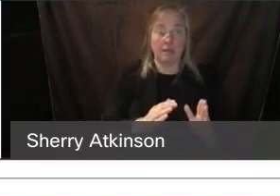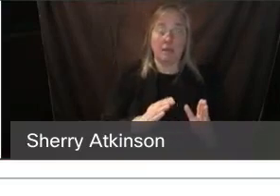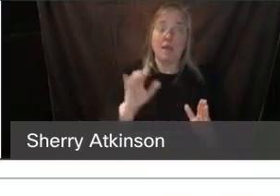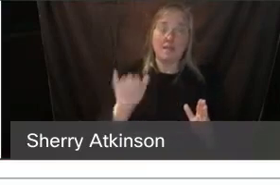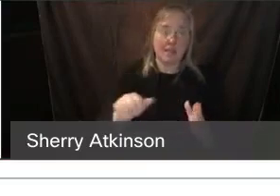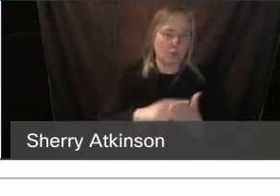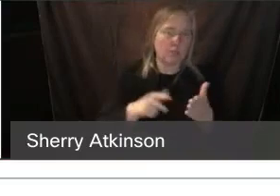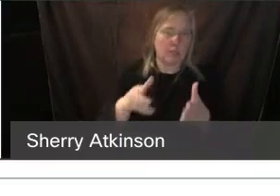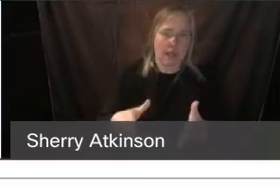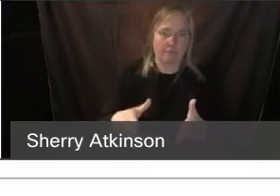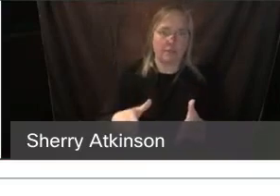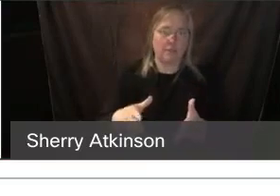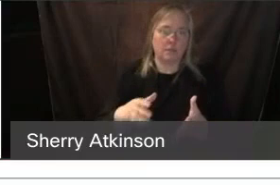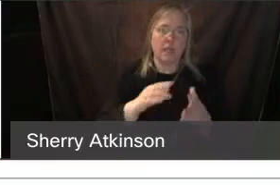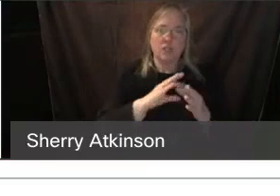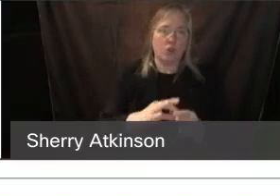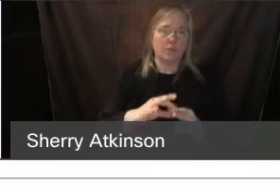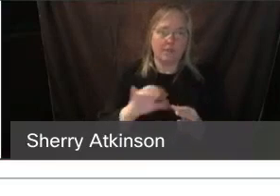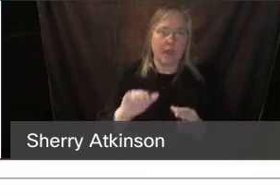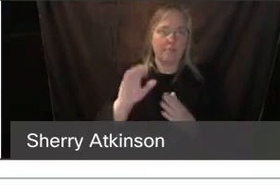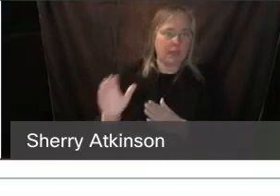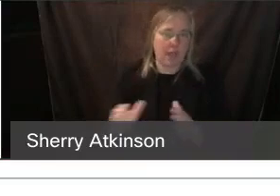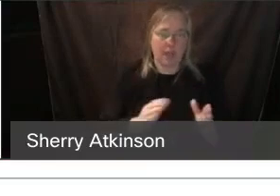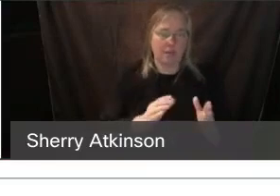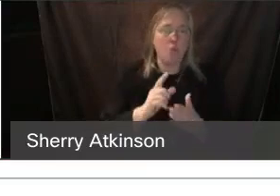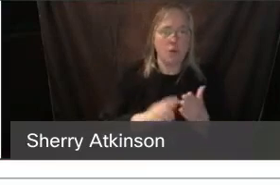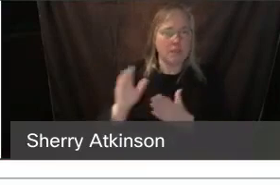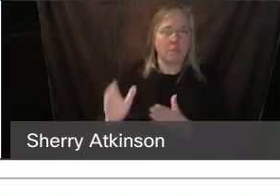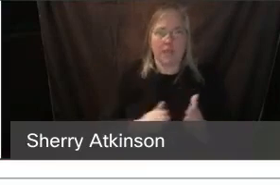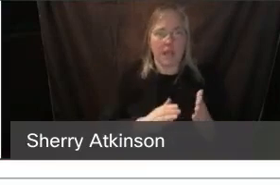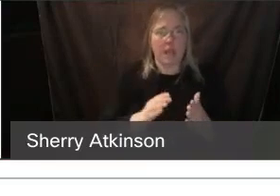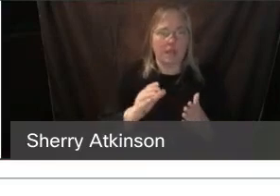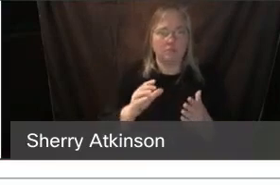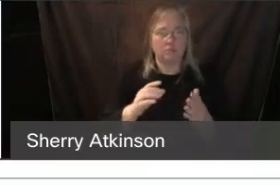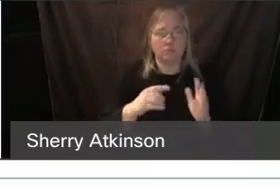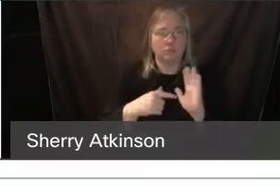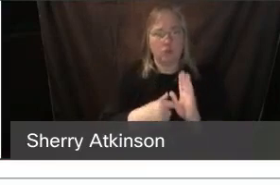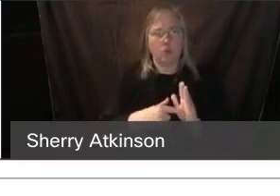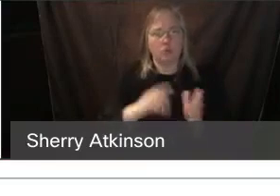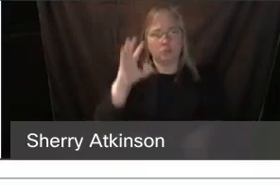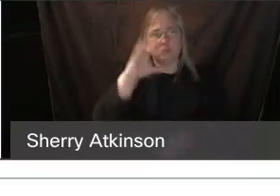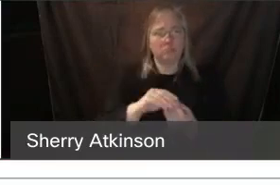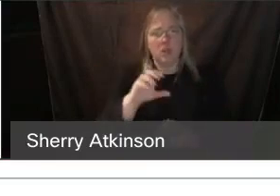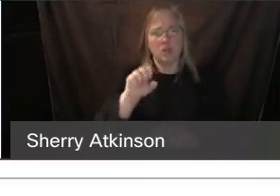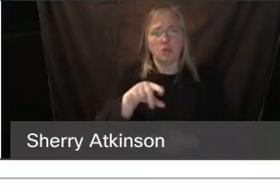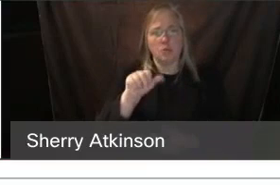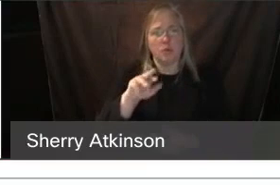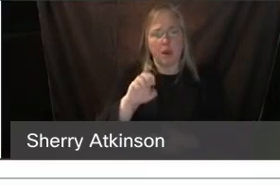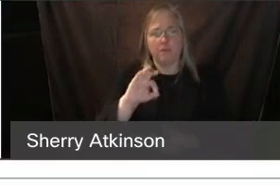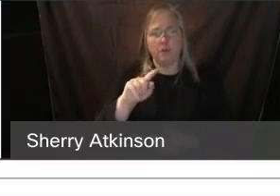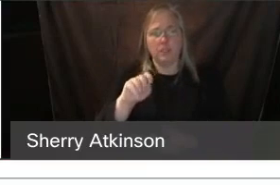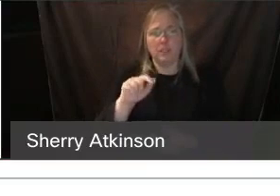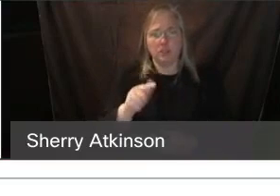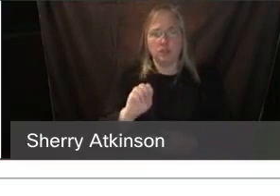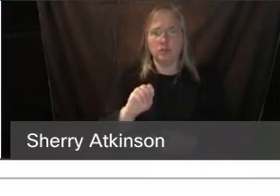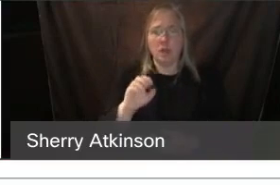what's left in terms of the plan. What the plan outlines in terms of square footage is about 4.7 million square